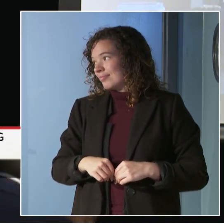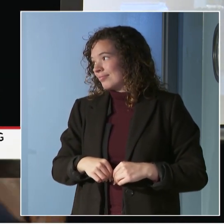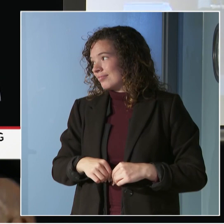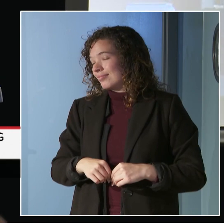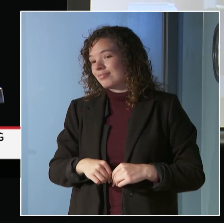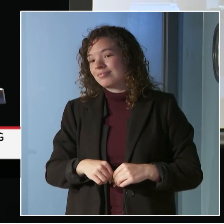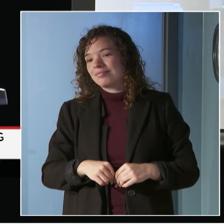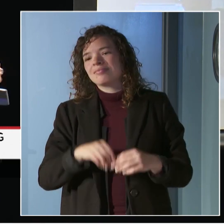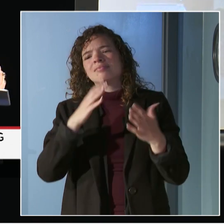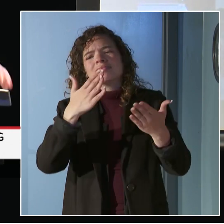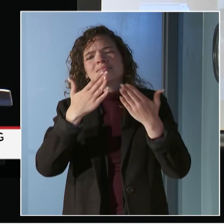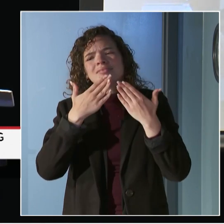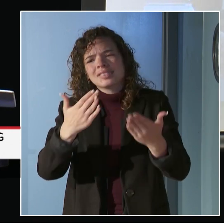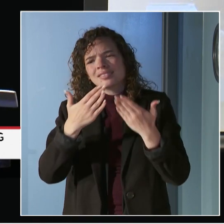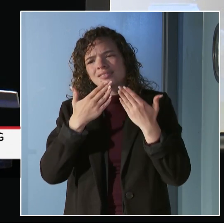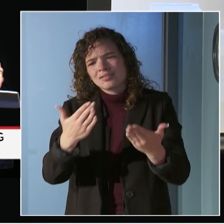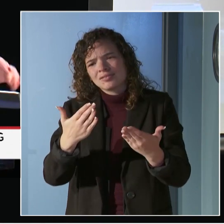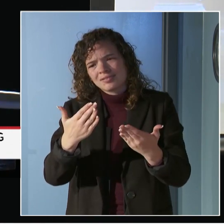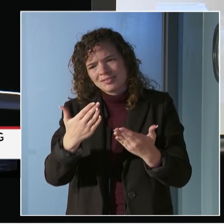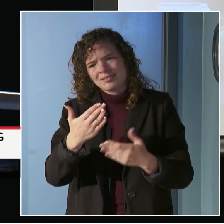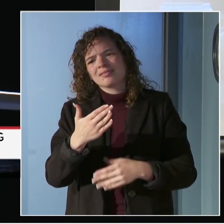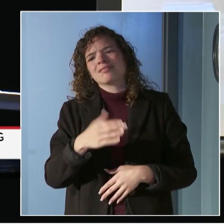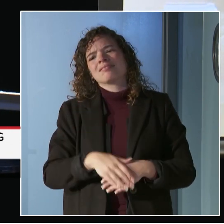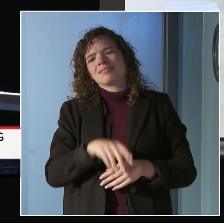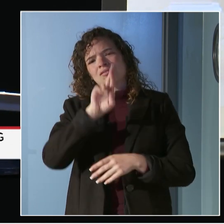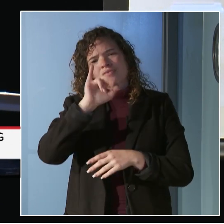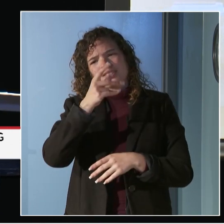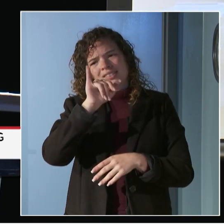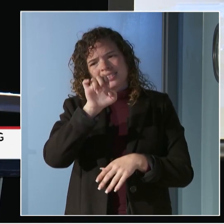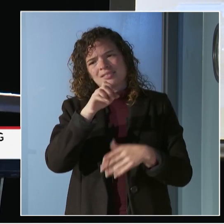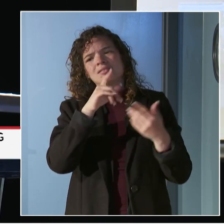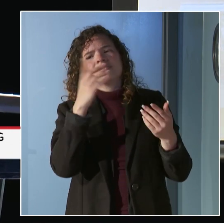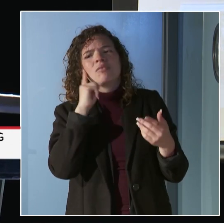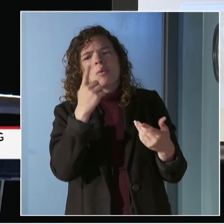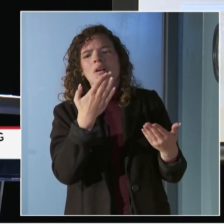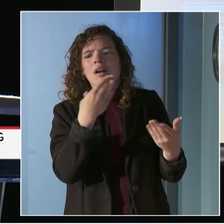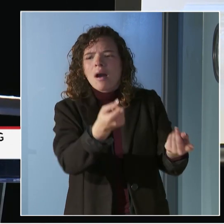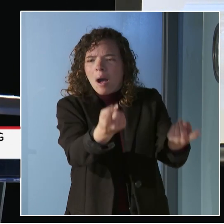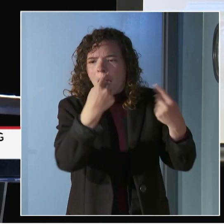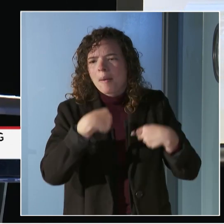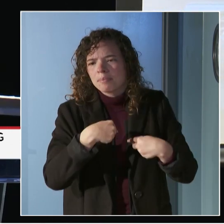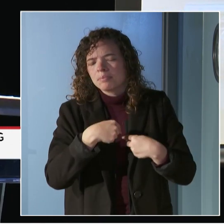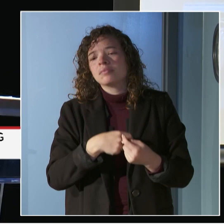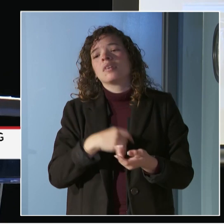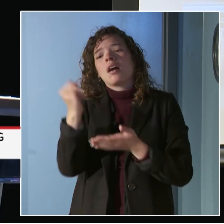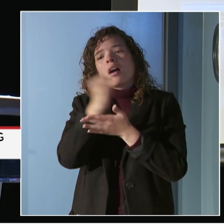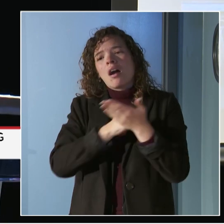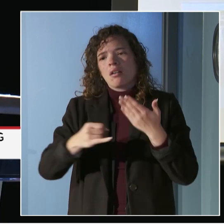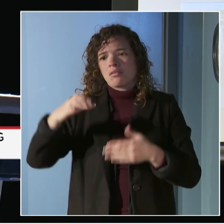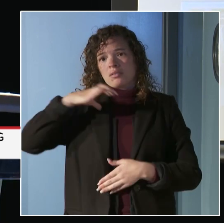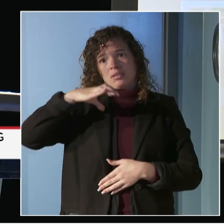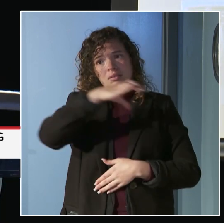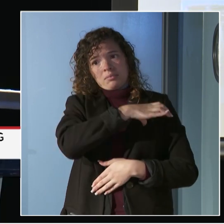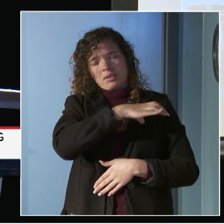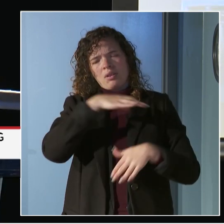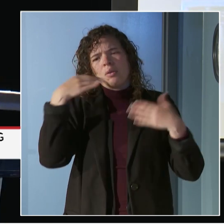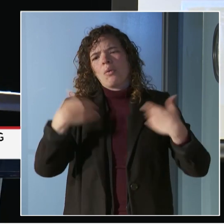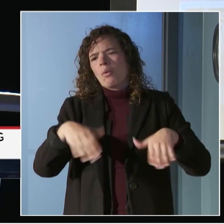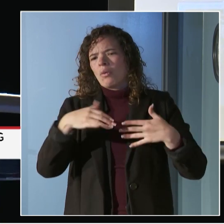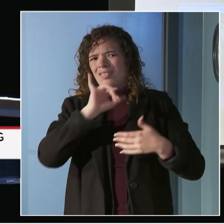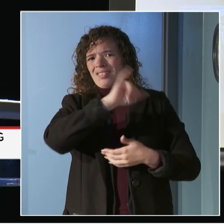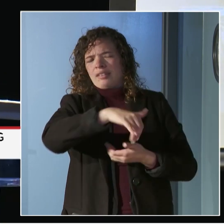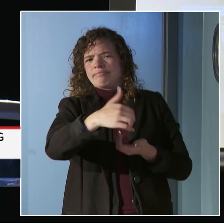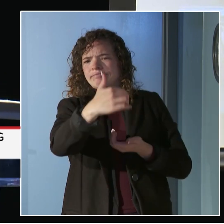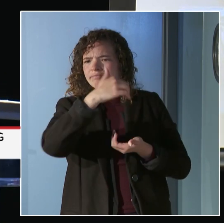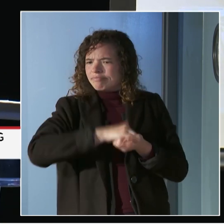Thank you, Reggie, for being here. And the commission has been a transformative partner to Sitar since we opened our